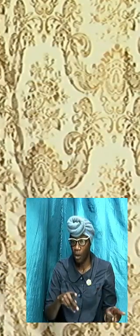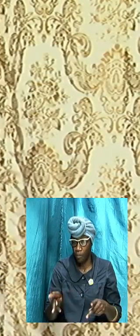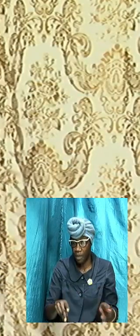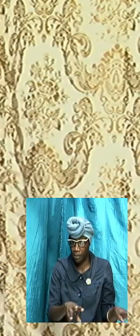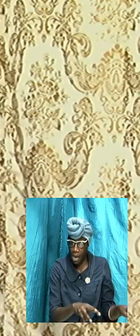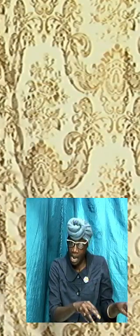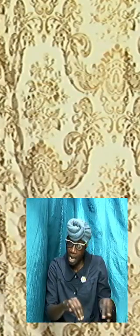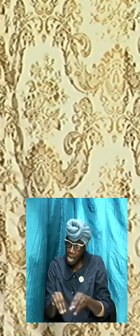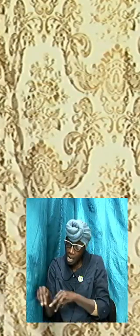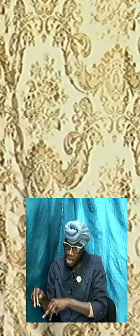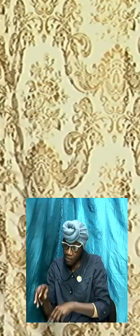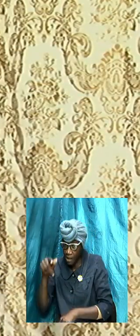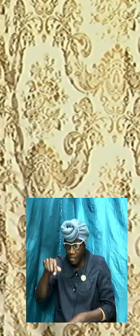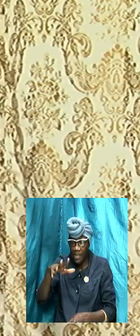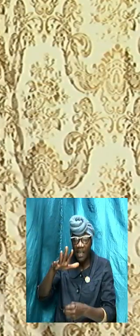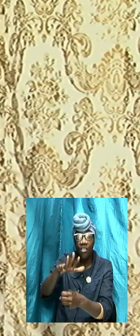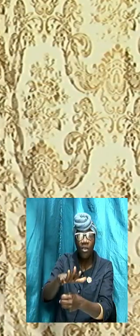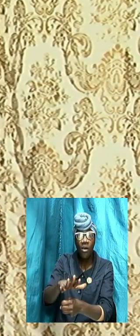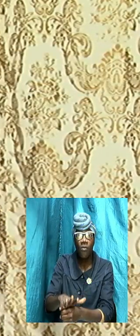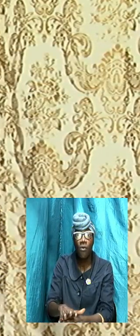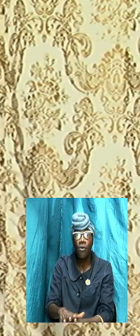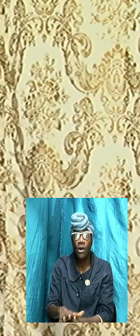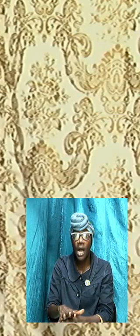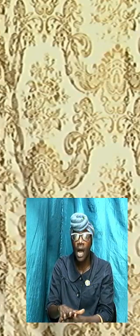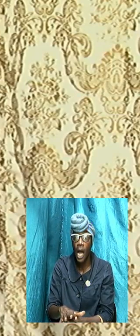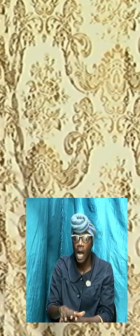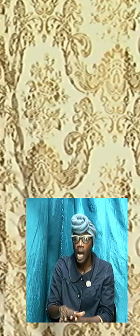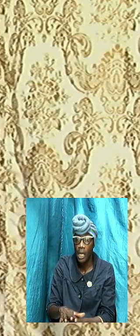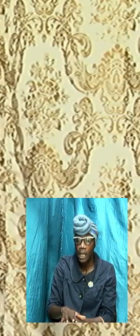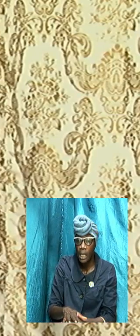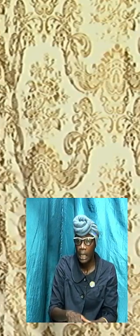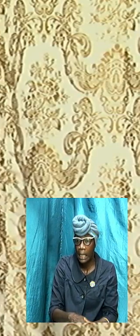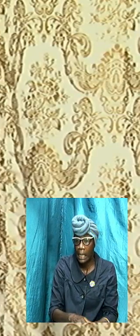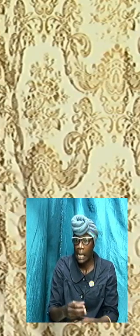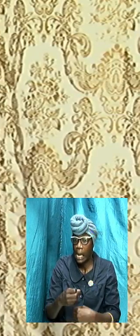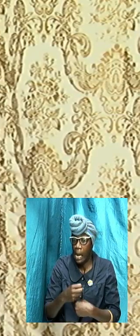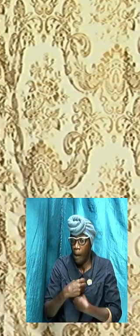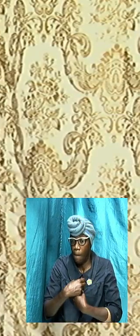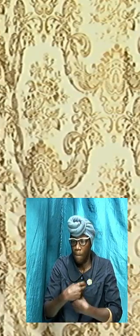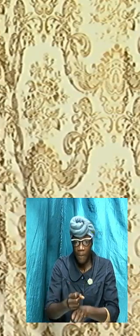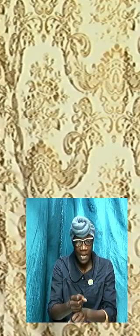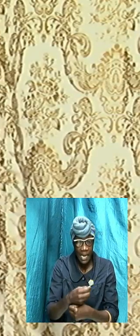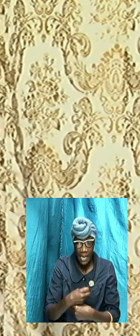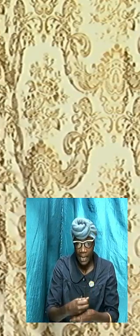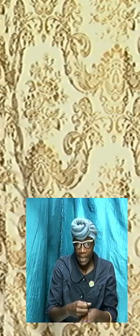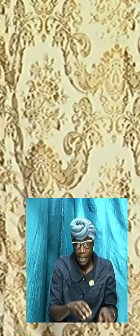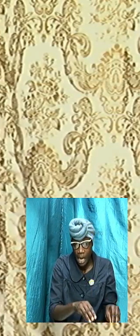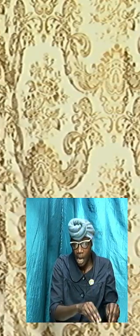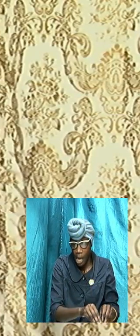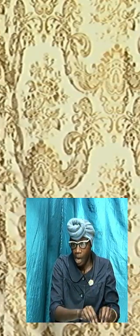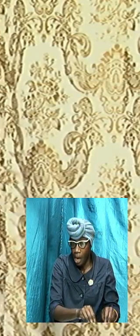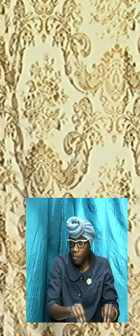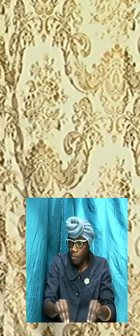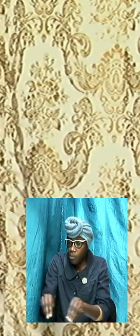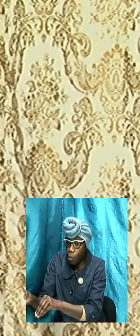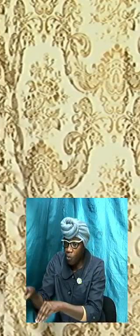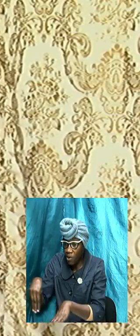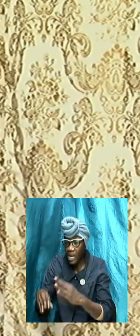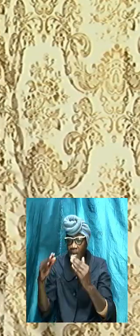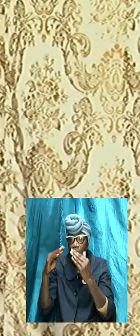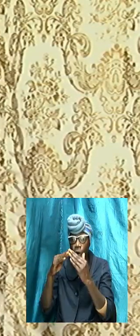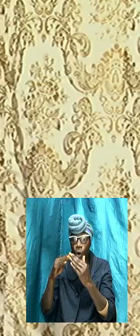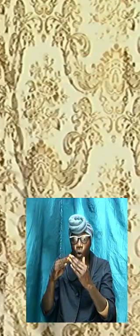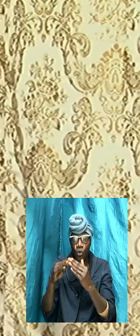this coronavirus is causing a shifting or sifting, amen, in the house of God. Now we are beginning to see who is